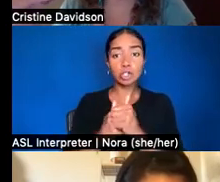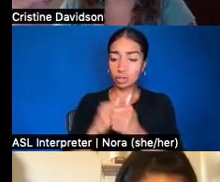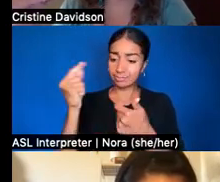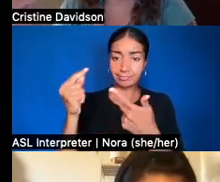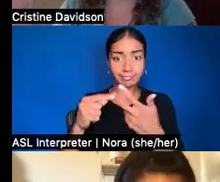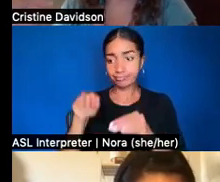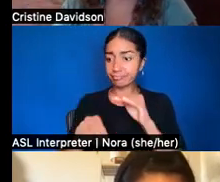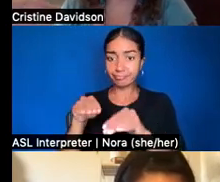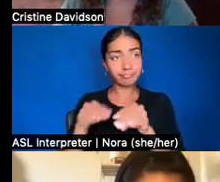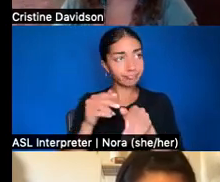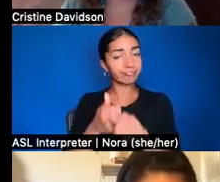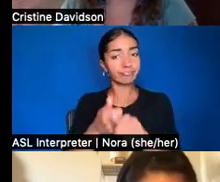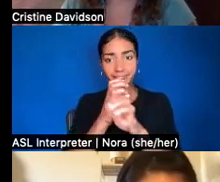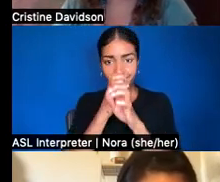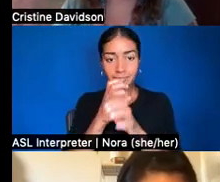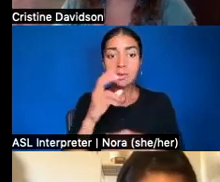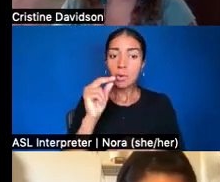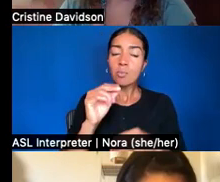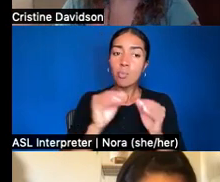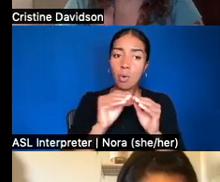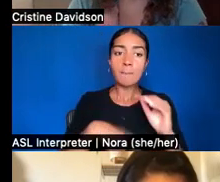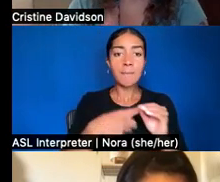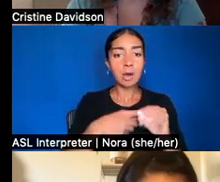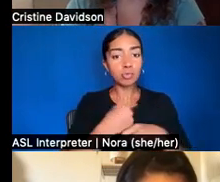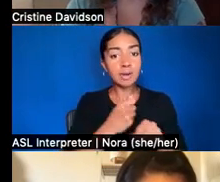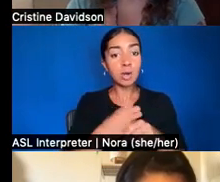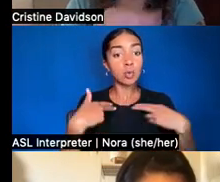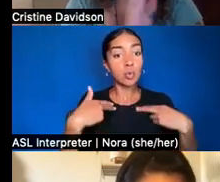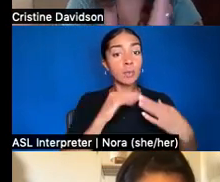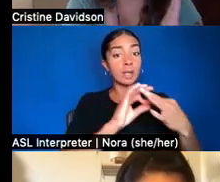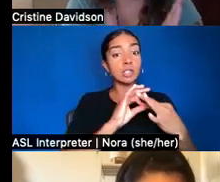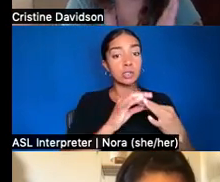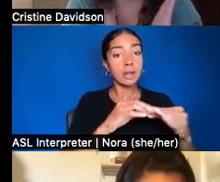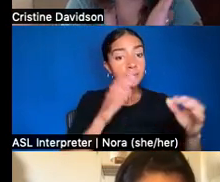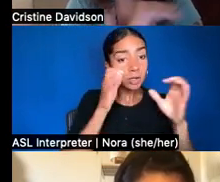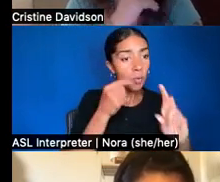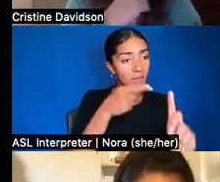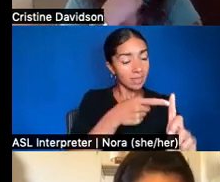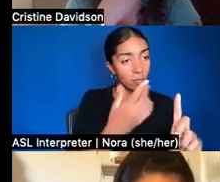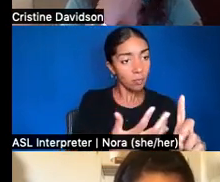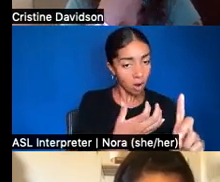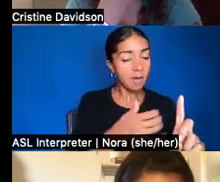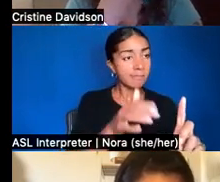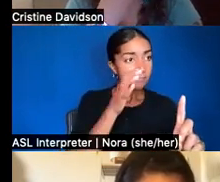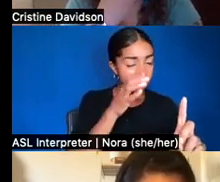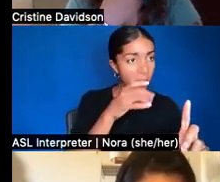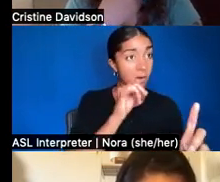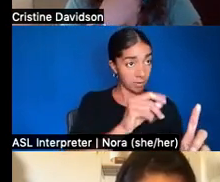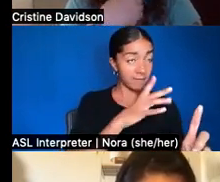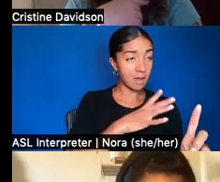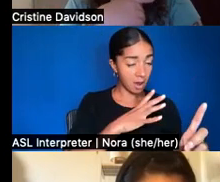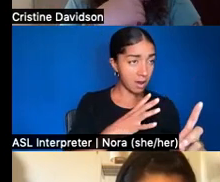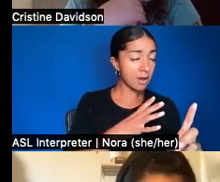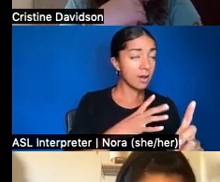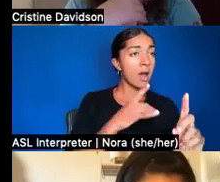they really want and working towards that, right? And, you know, we talked earlier in one of the modules